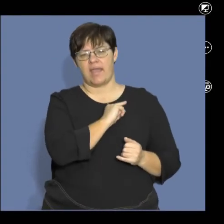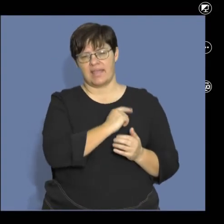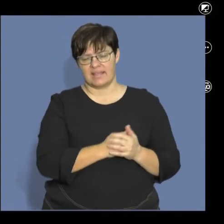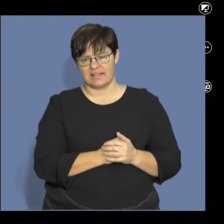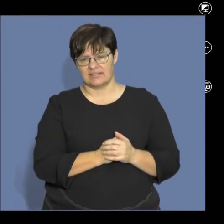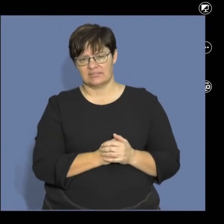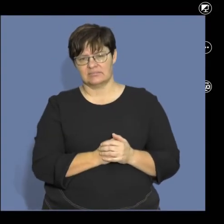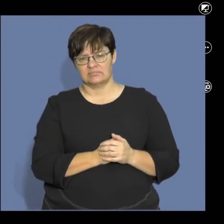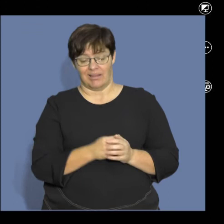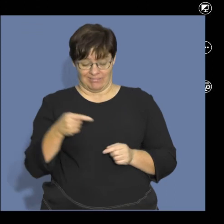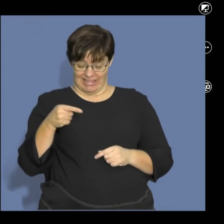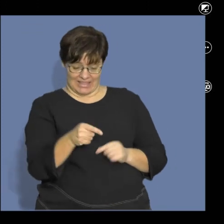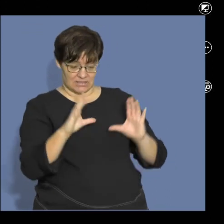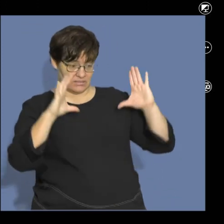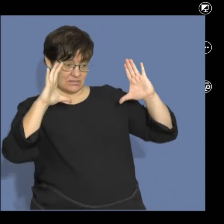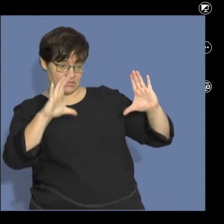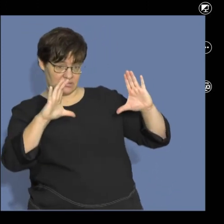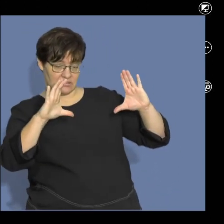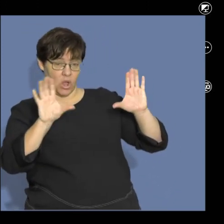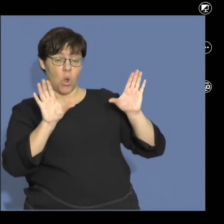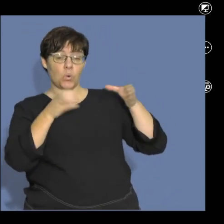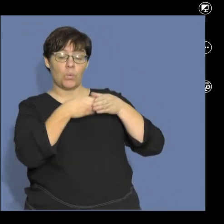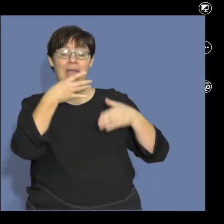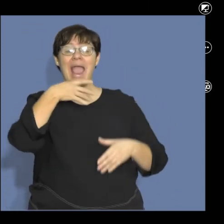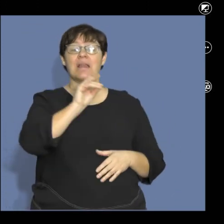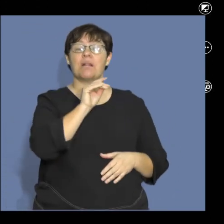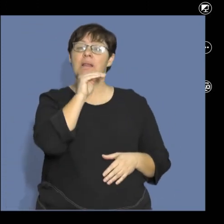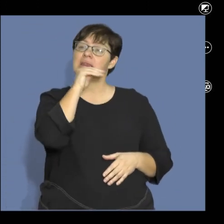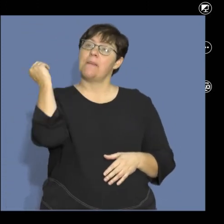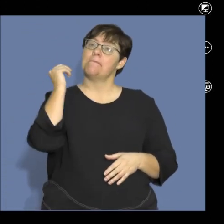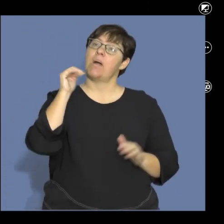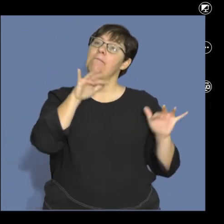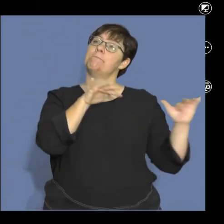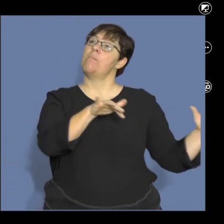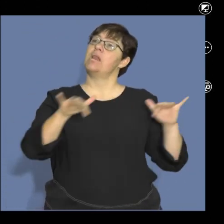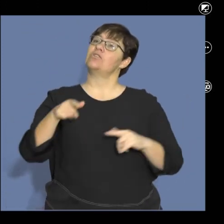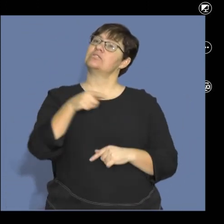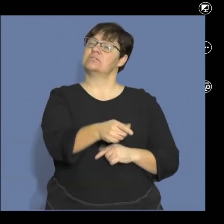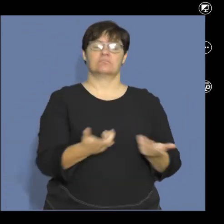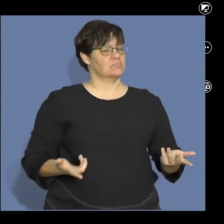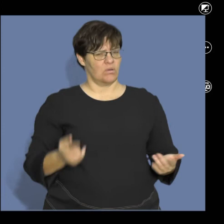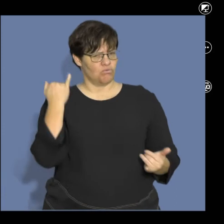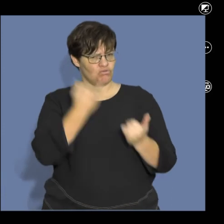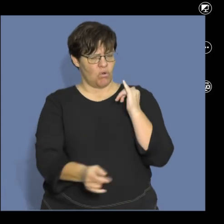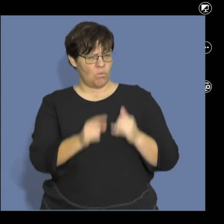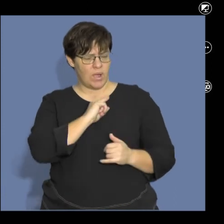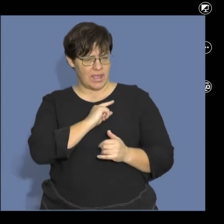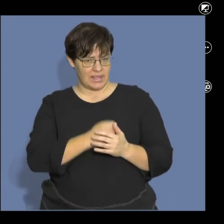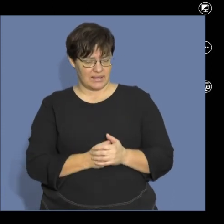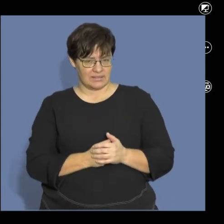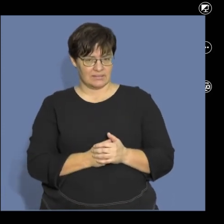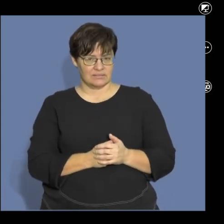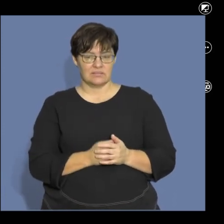is incorrect in calling this group of animals a population.